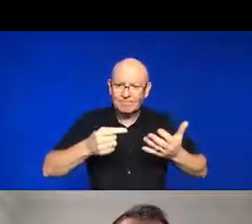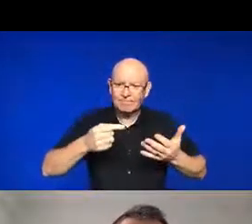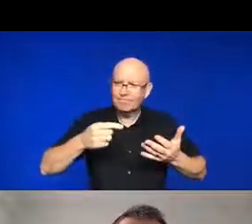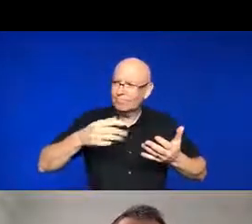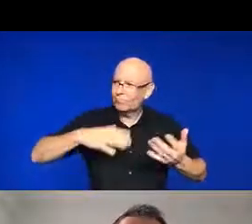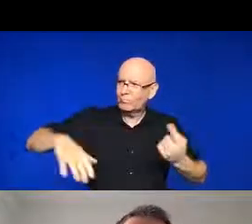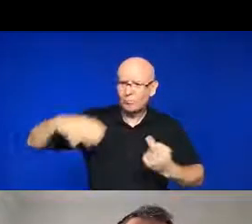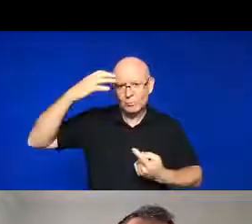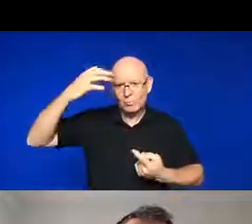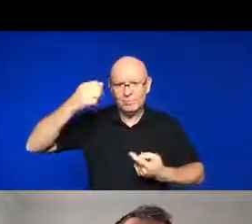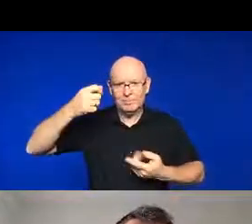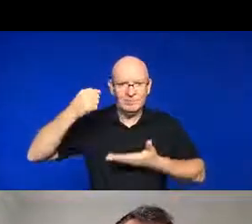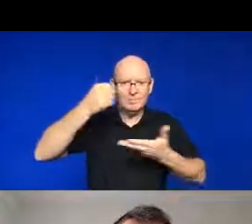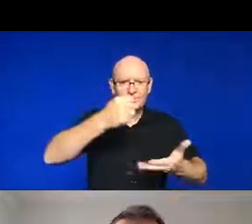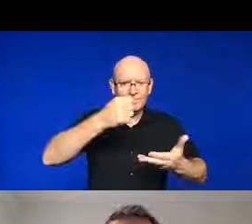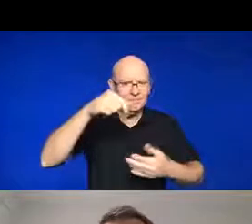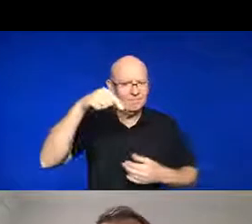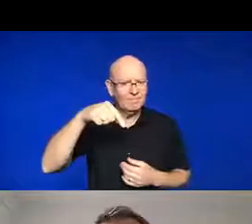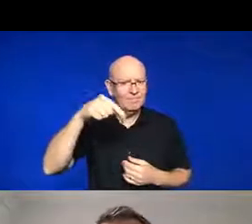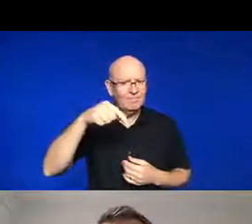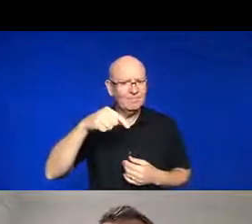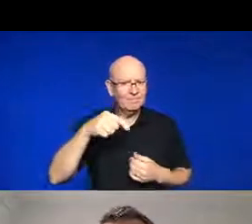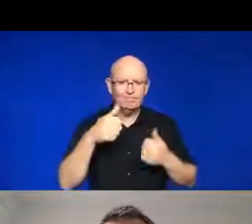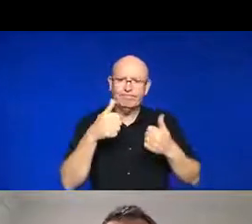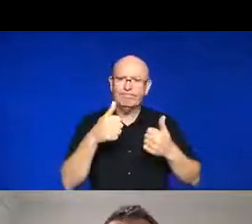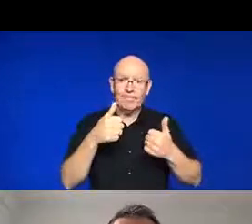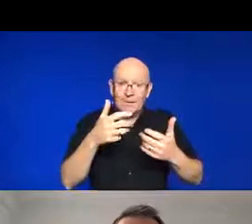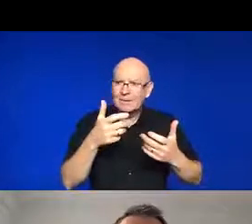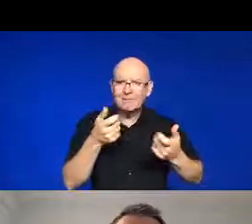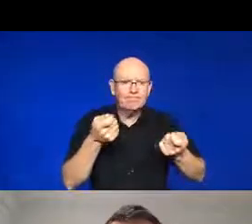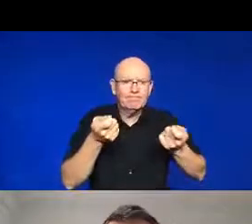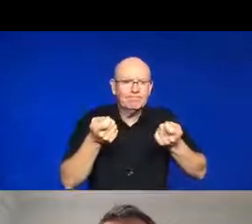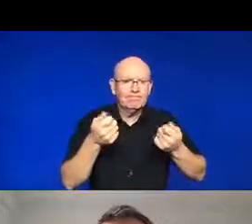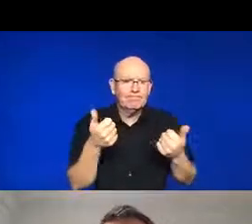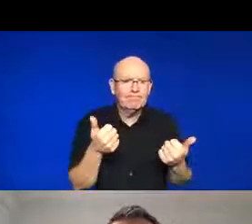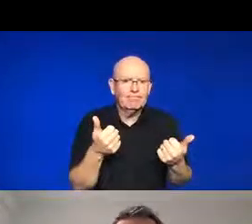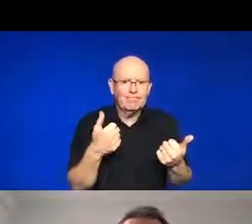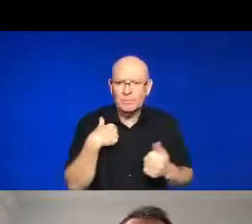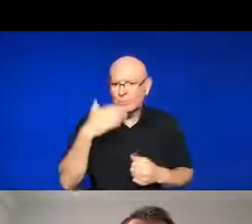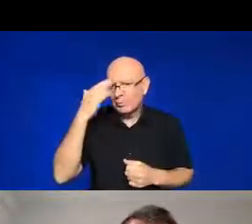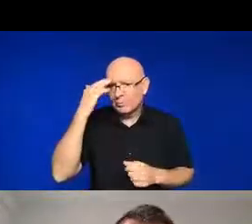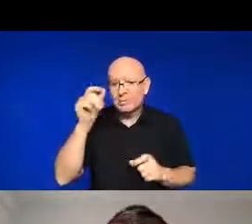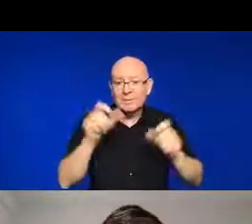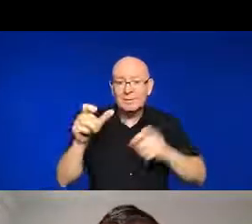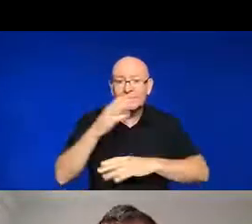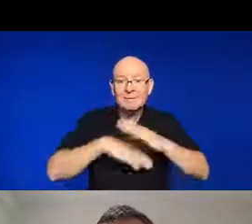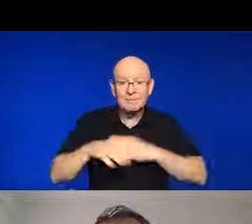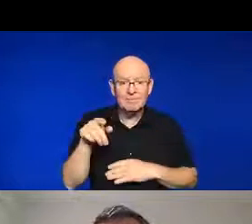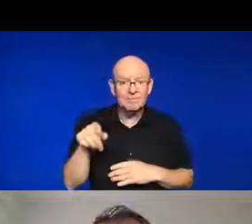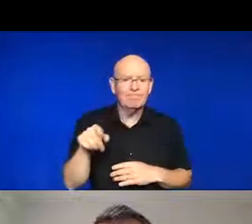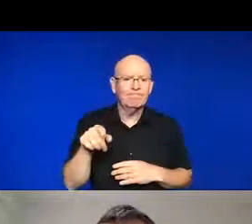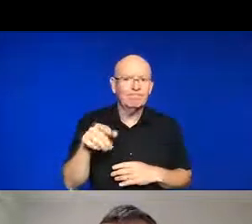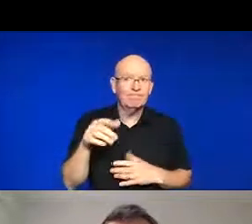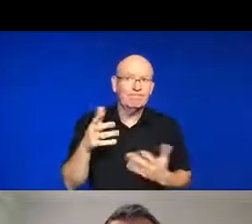persons with disability are more likely to lose their job in an economic crisis and will have more difficulty to find a new